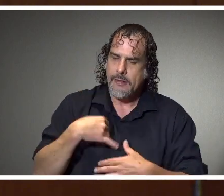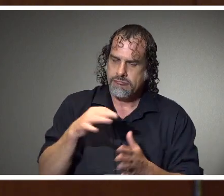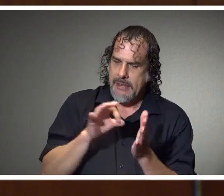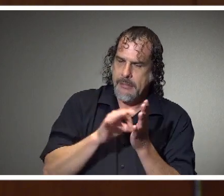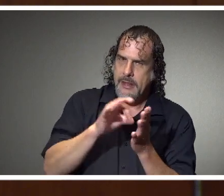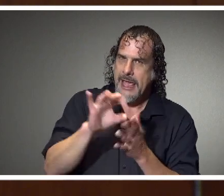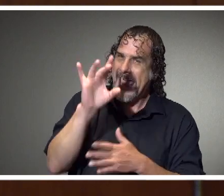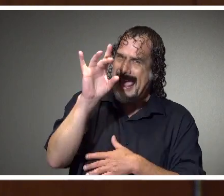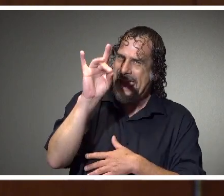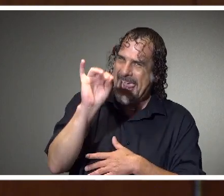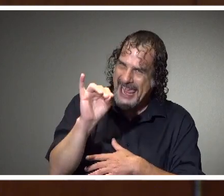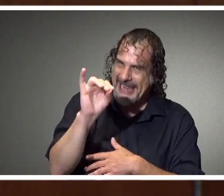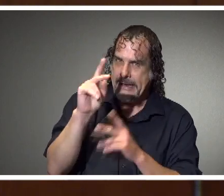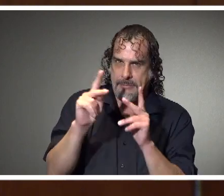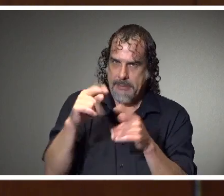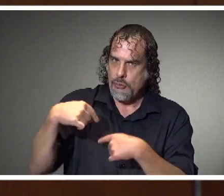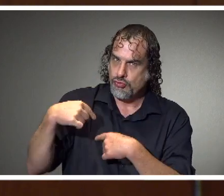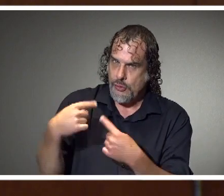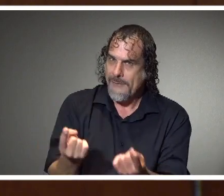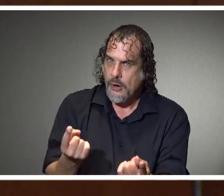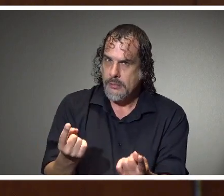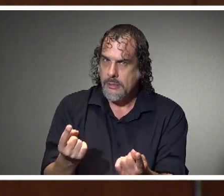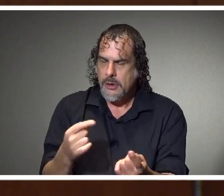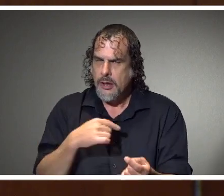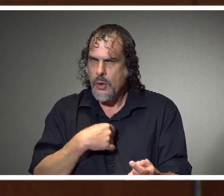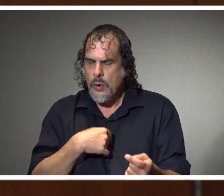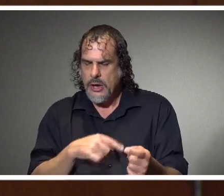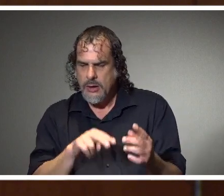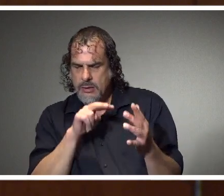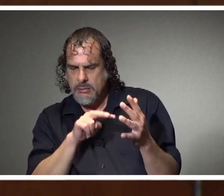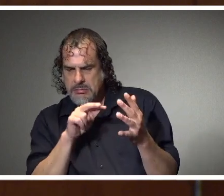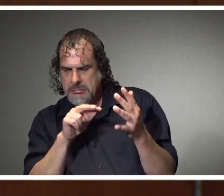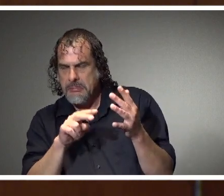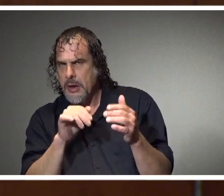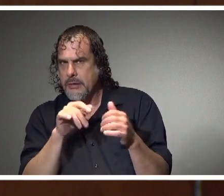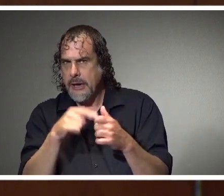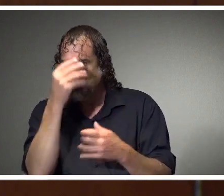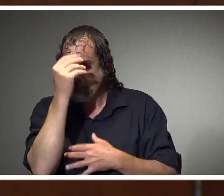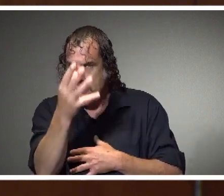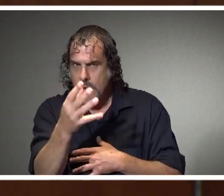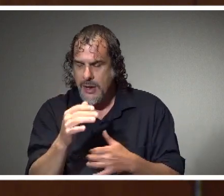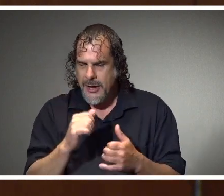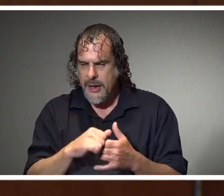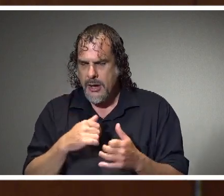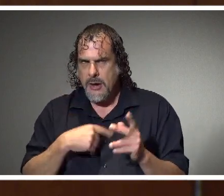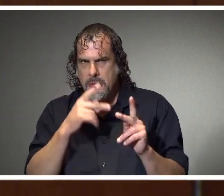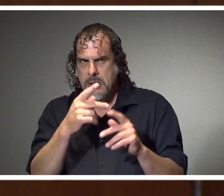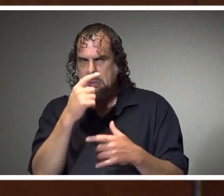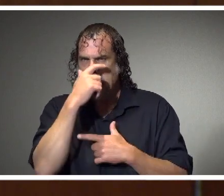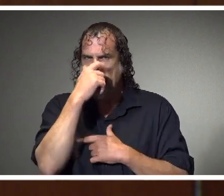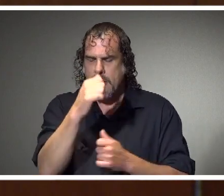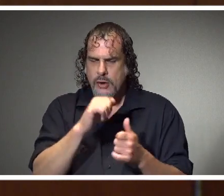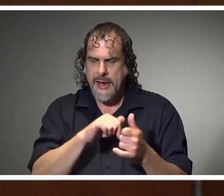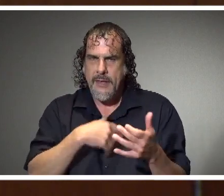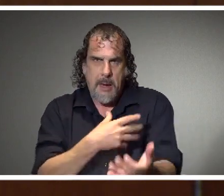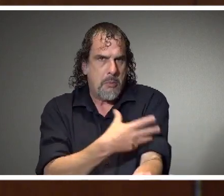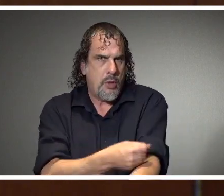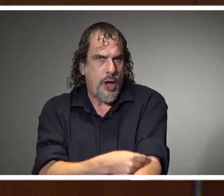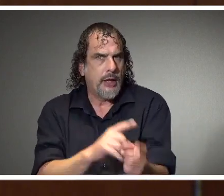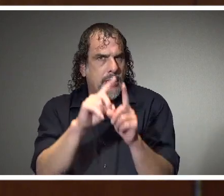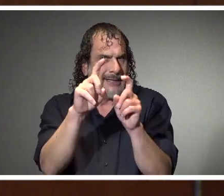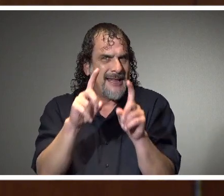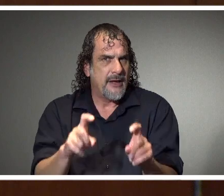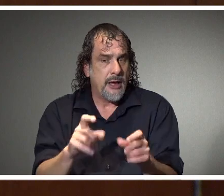total cases thus far. It's something we'll make sure that we keep informing people because they're very interested in the serology. But if you want to